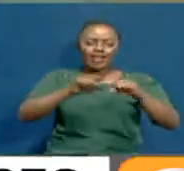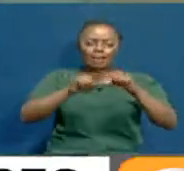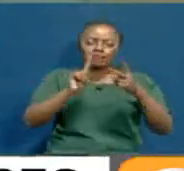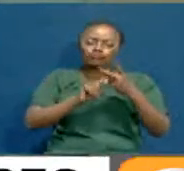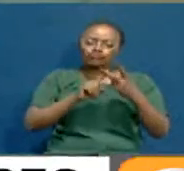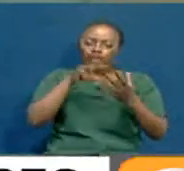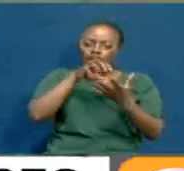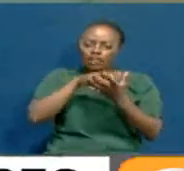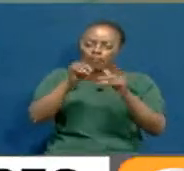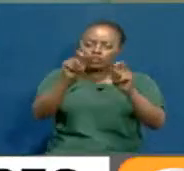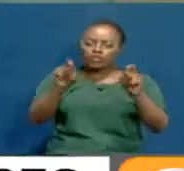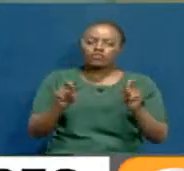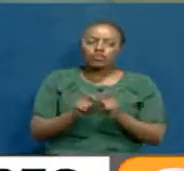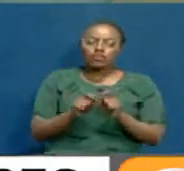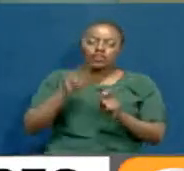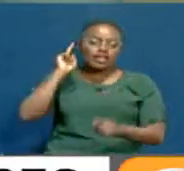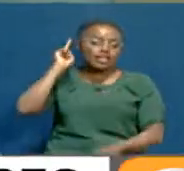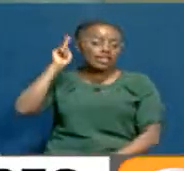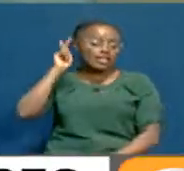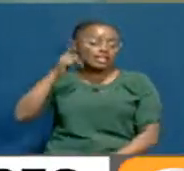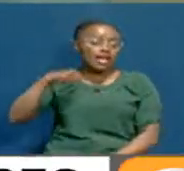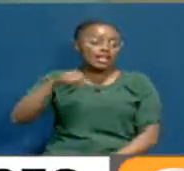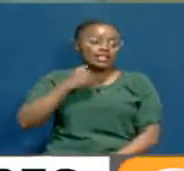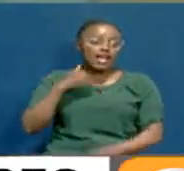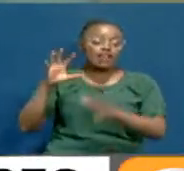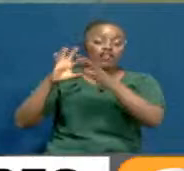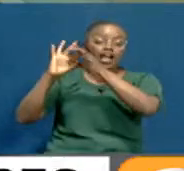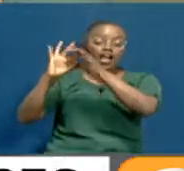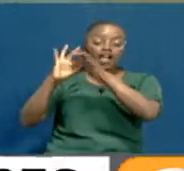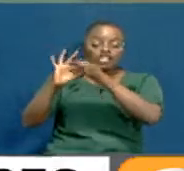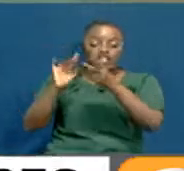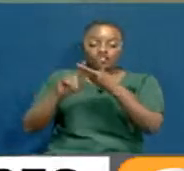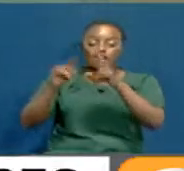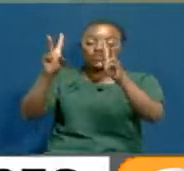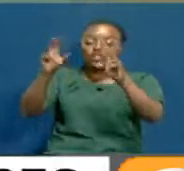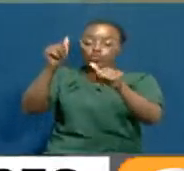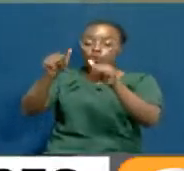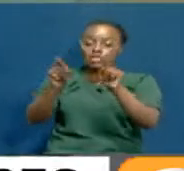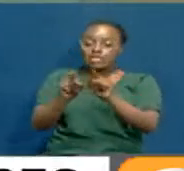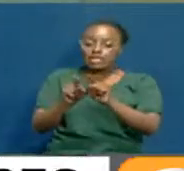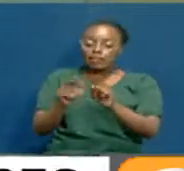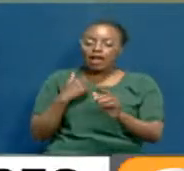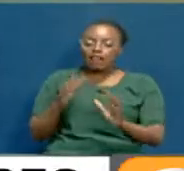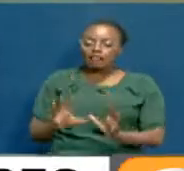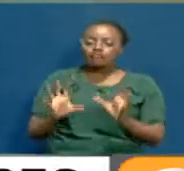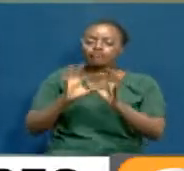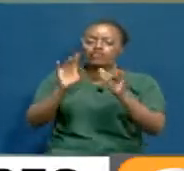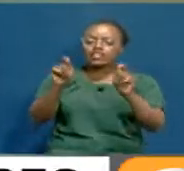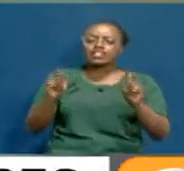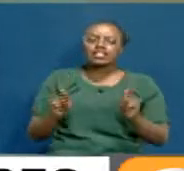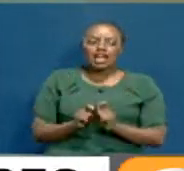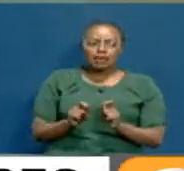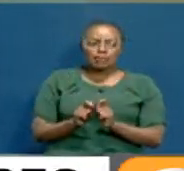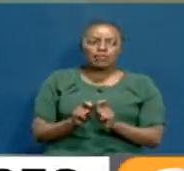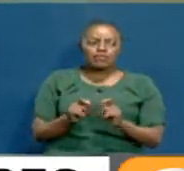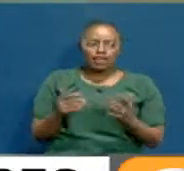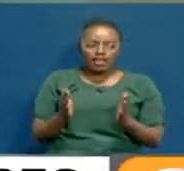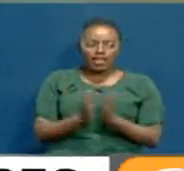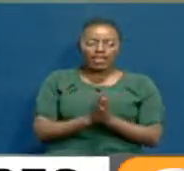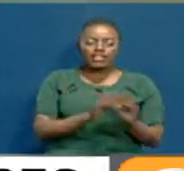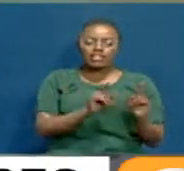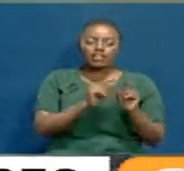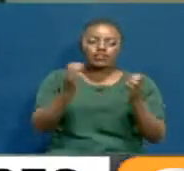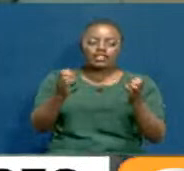in a setup of tribe. Because in Kisii, we have cultures, we have issues that are actually a tribal issue. Let me have Steve respond, because we're also running out of time. We